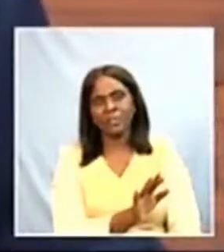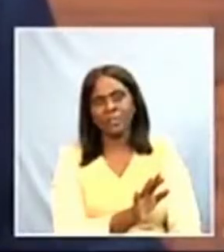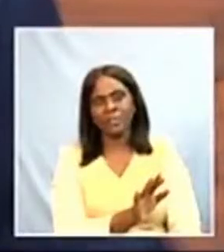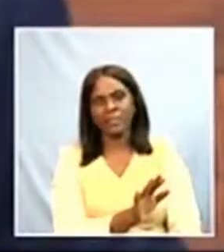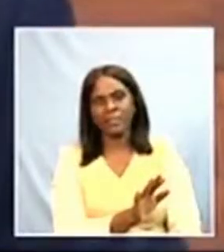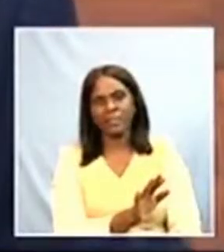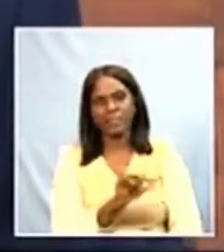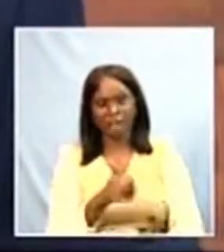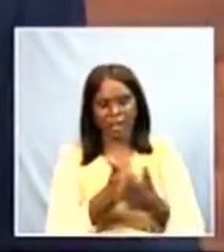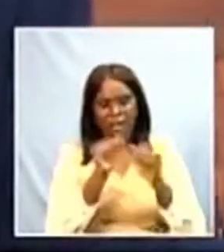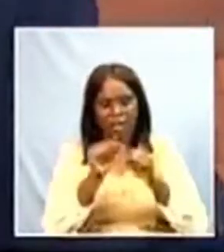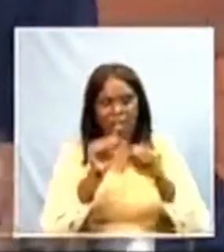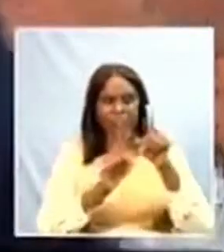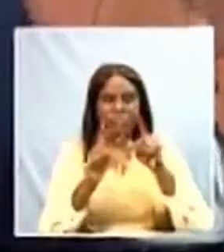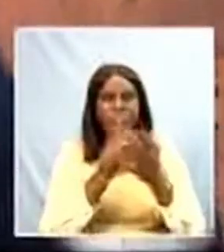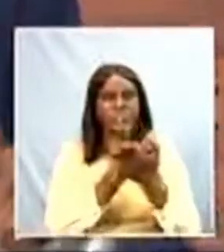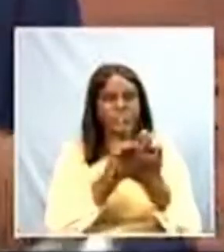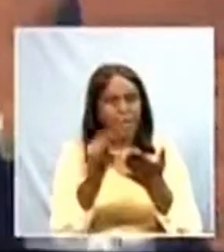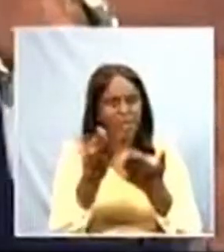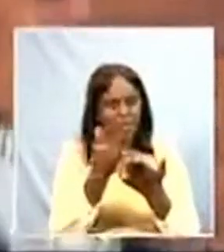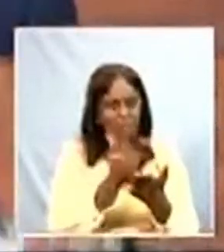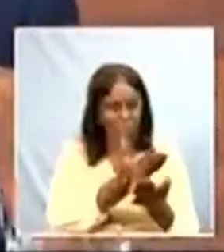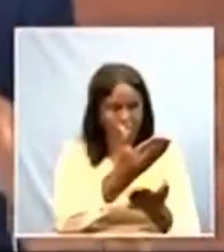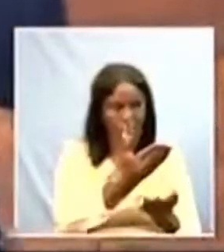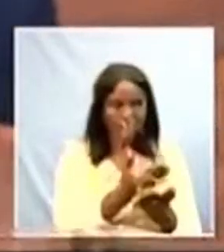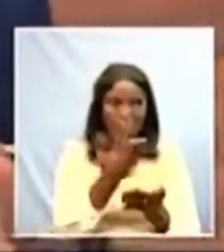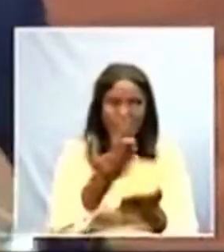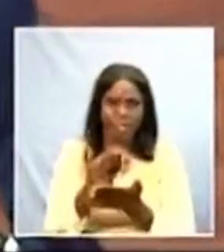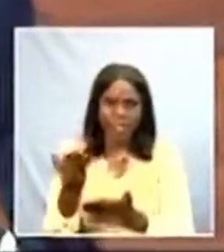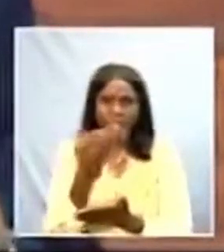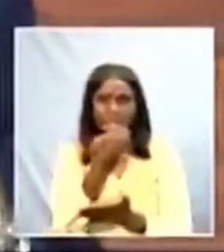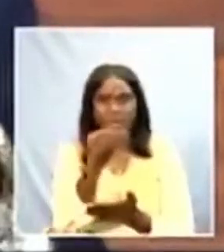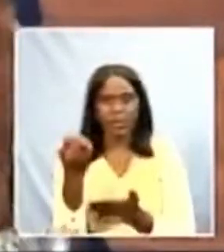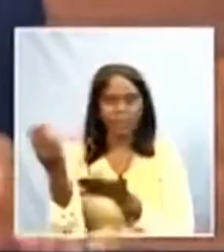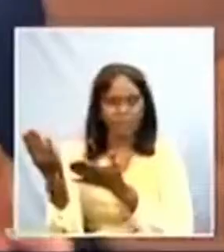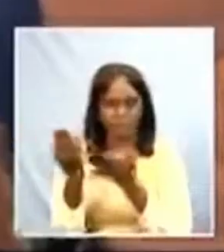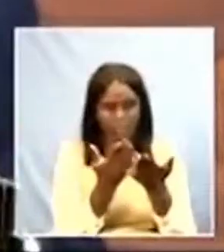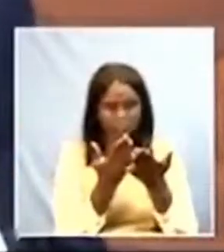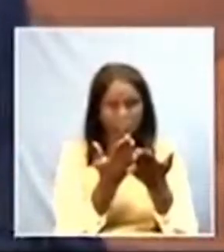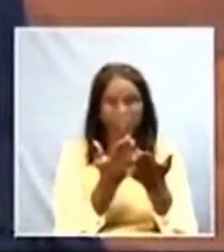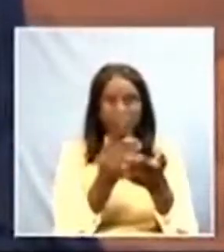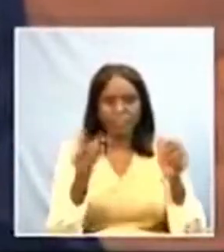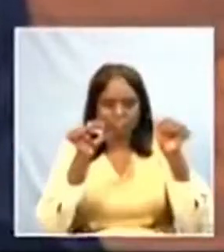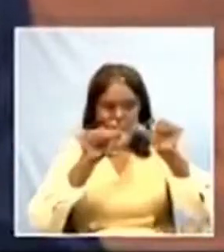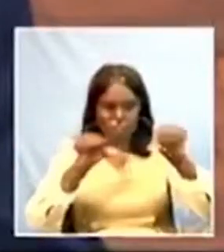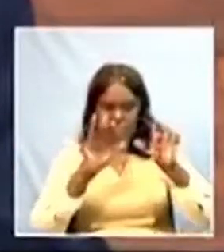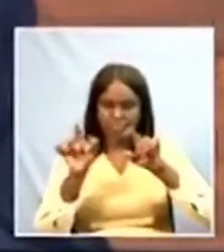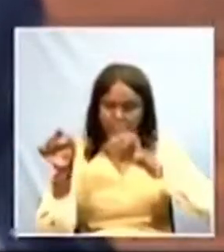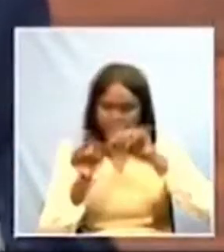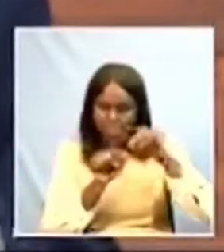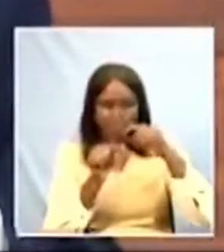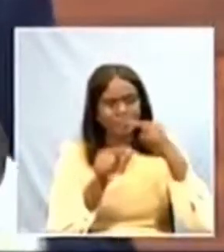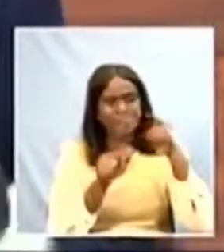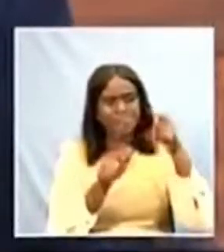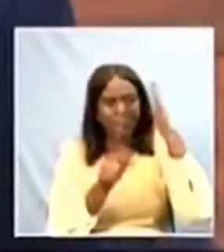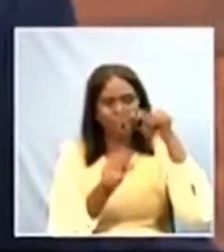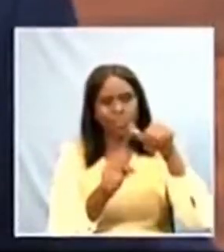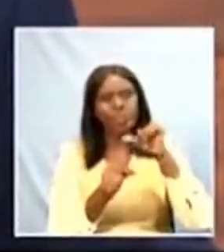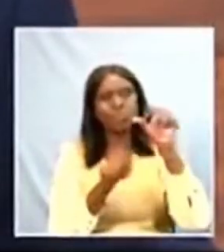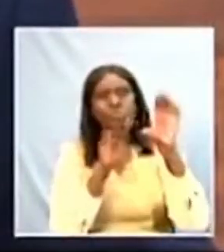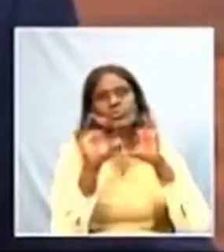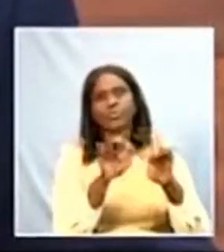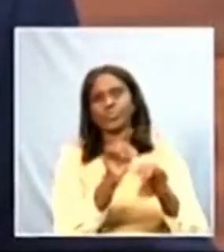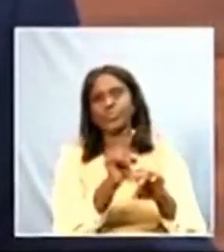How can people fail? You buy the equipment come. It takes the auditors to come and say, why didn't you do